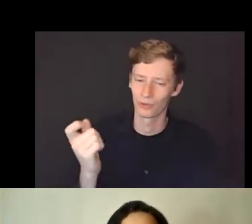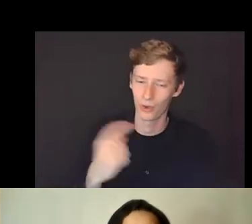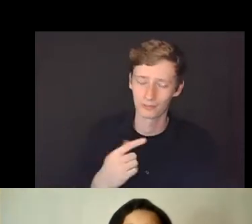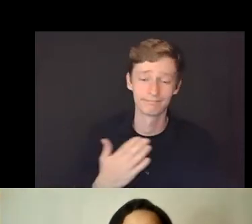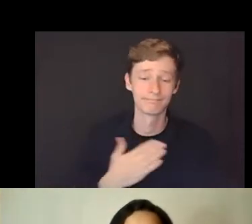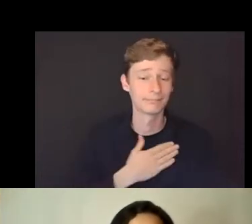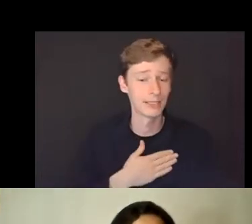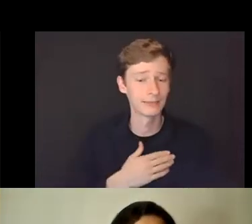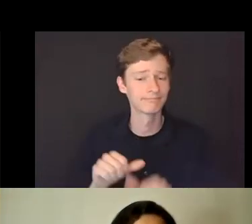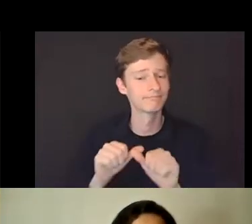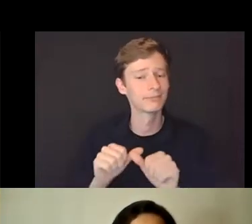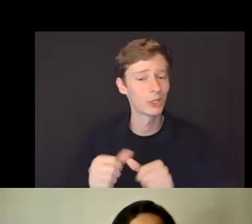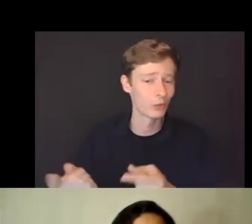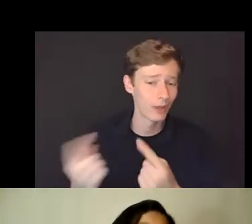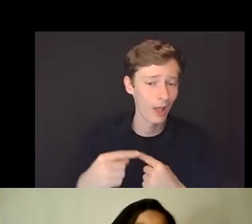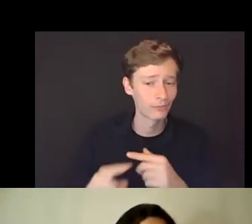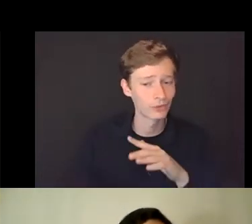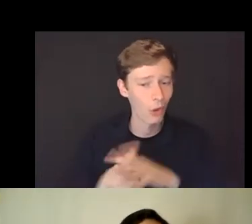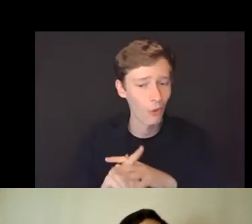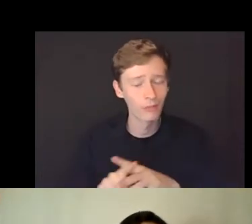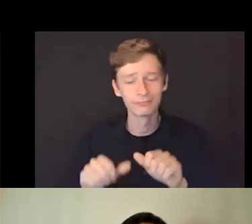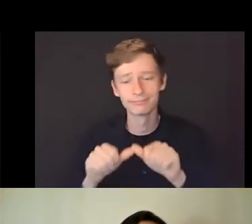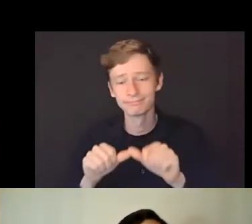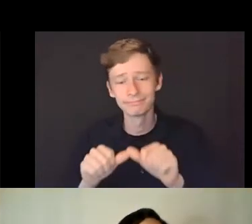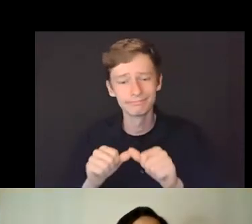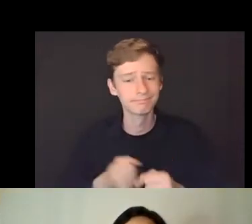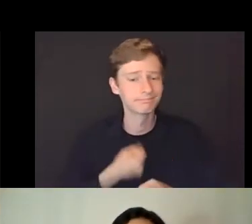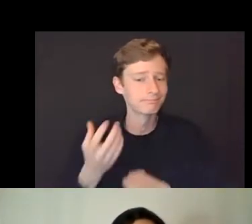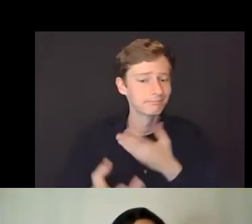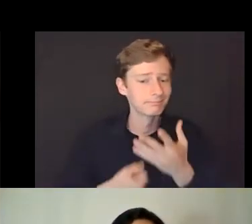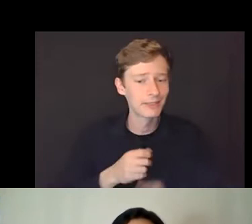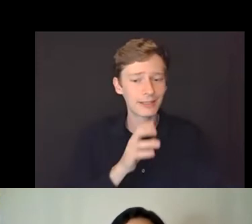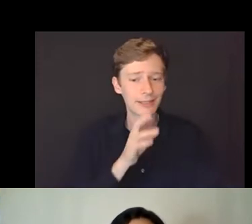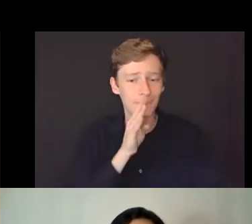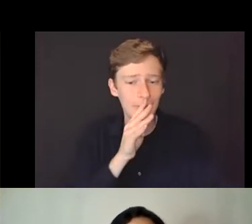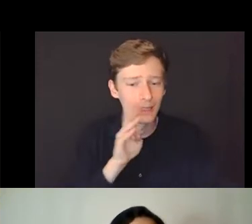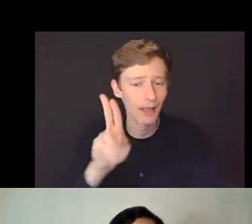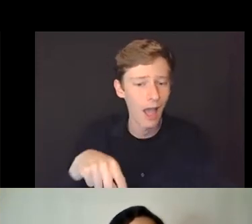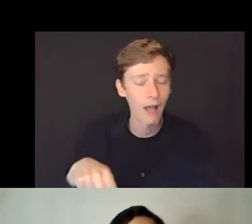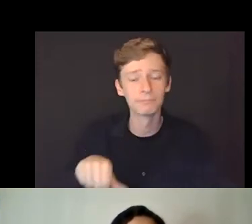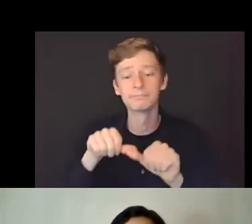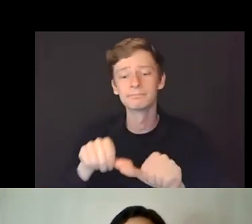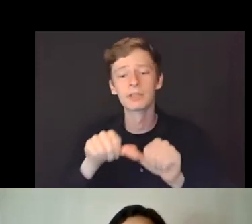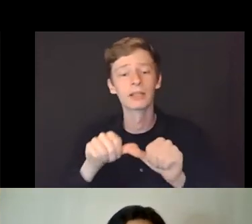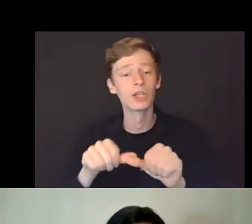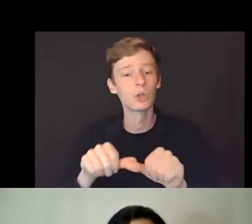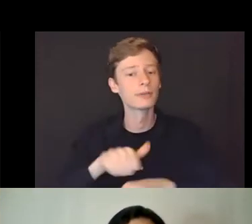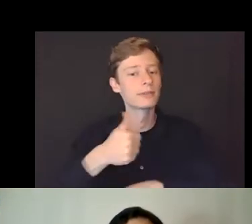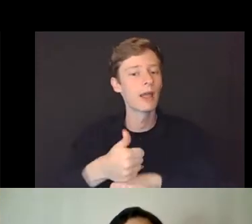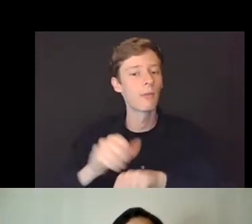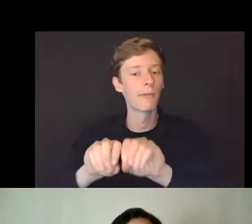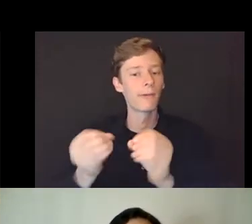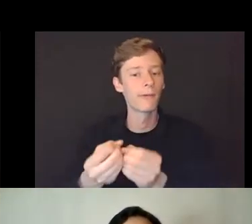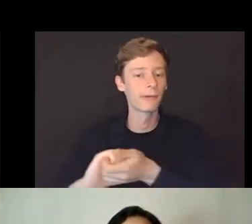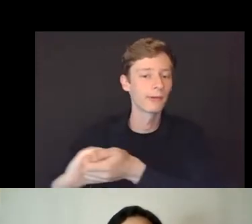out, continue to build coalitions like we have. And I love that the coalition is so big. And I will share with